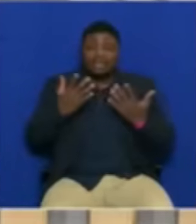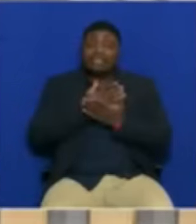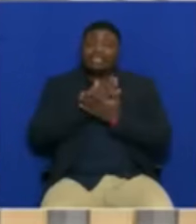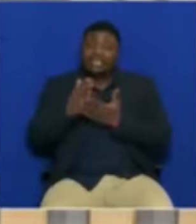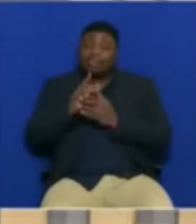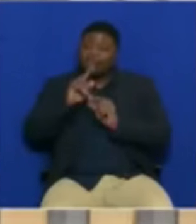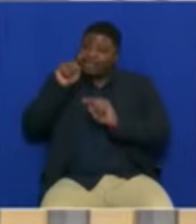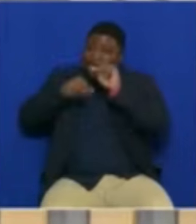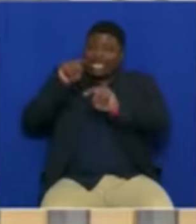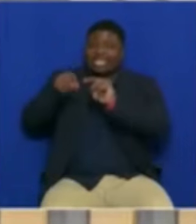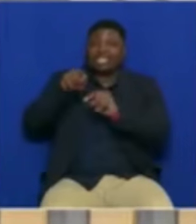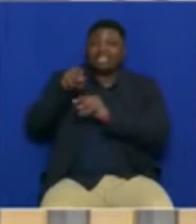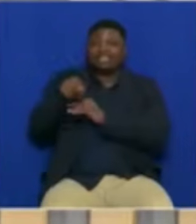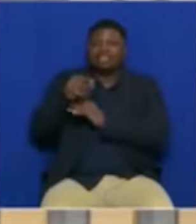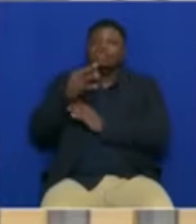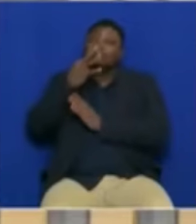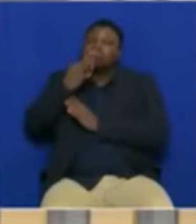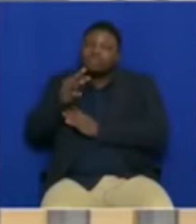so.